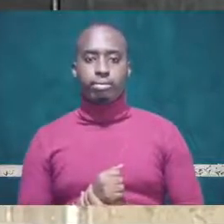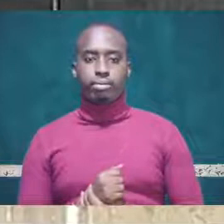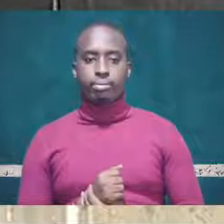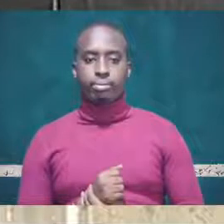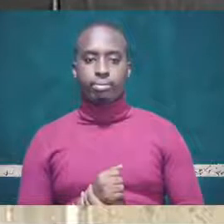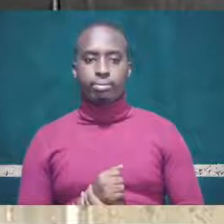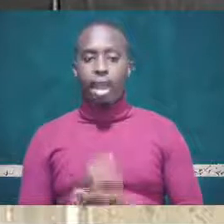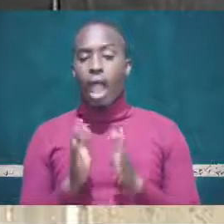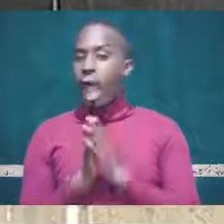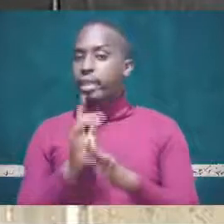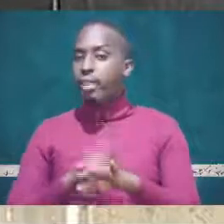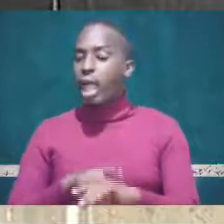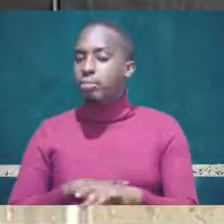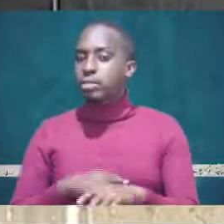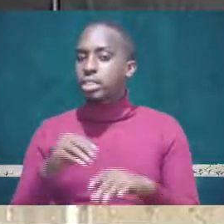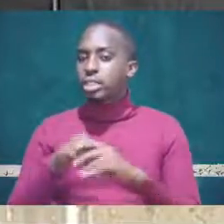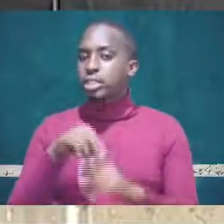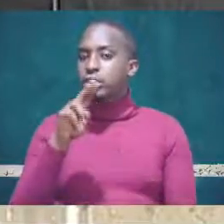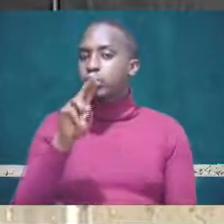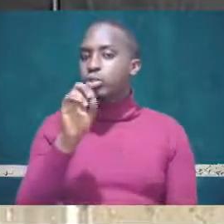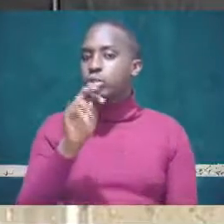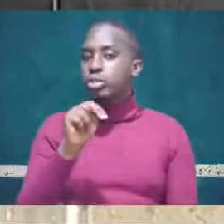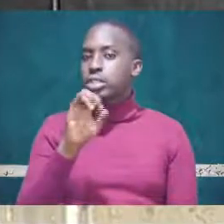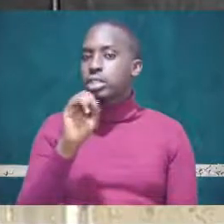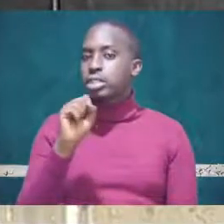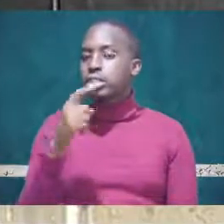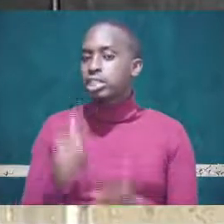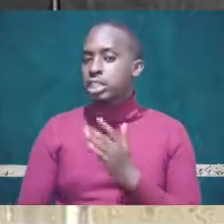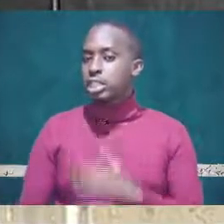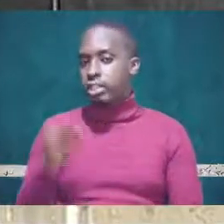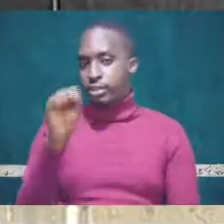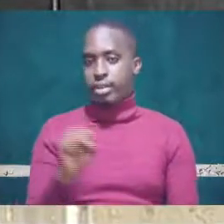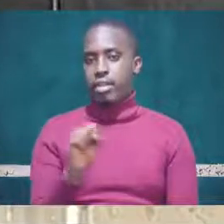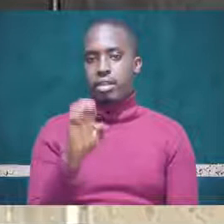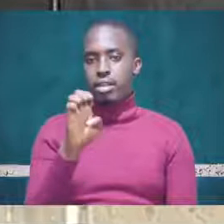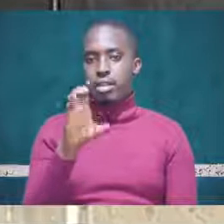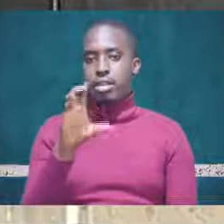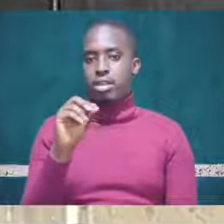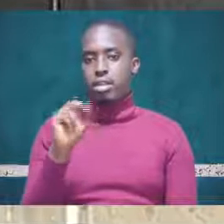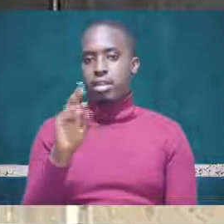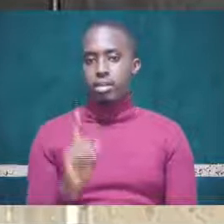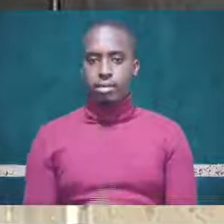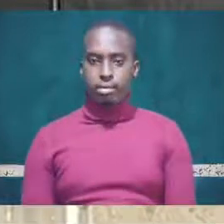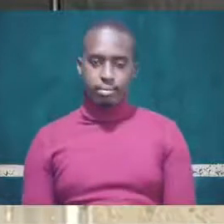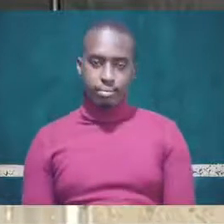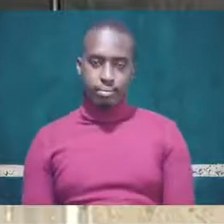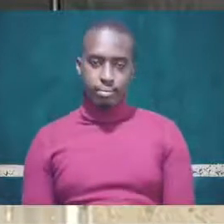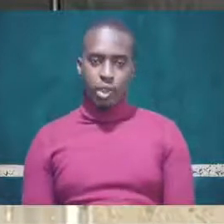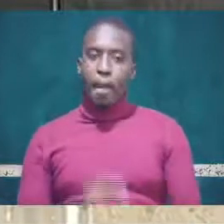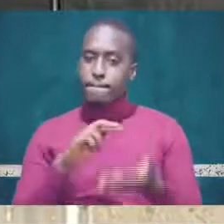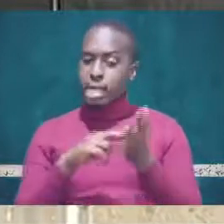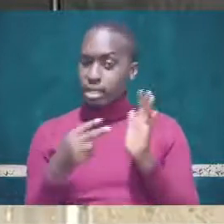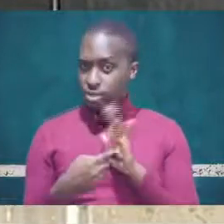Joules. What about time? Time is measured in what? In seconds. So it